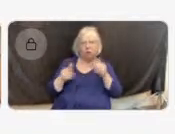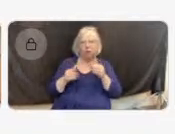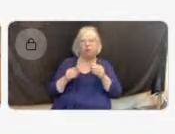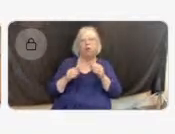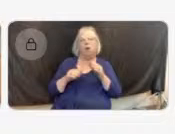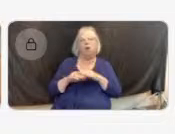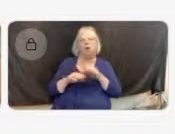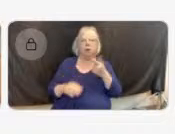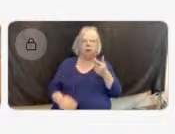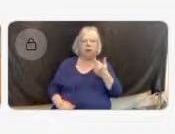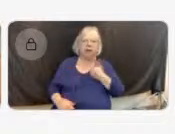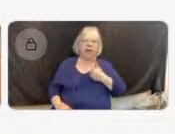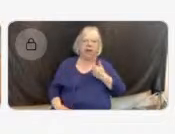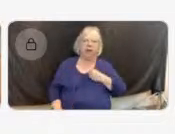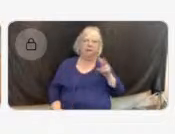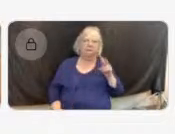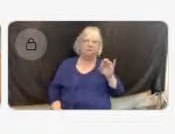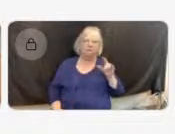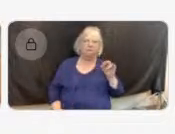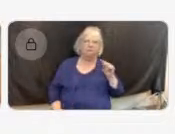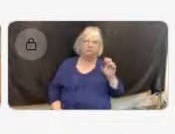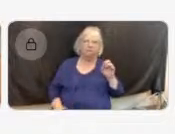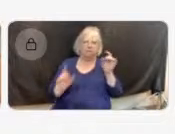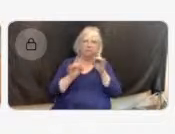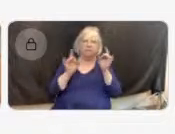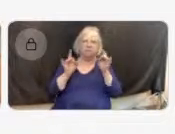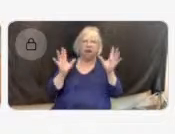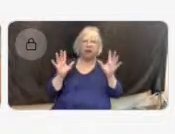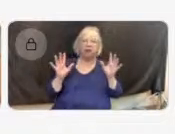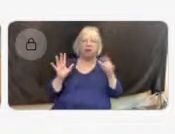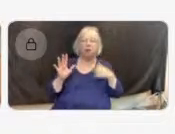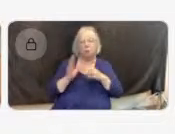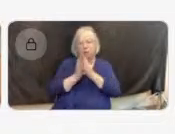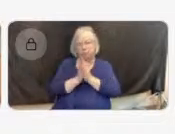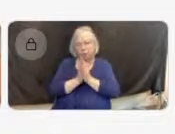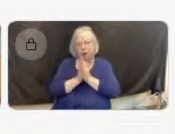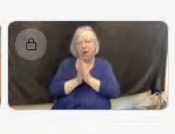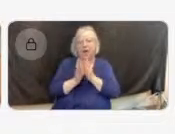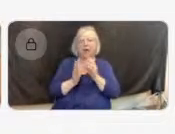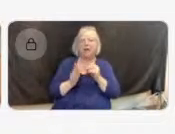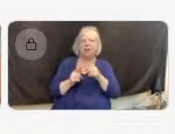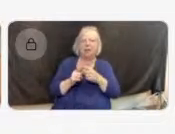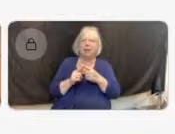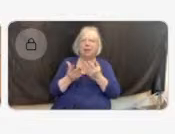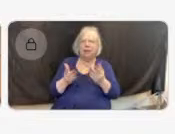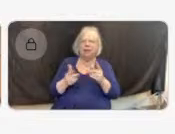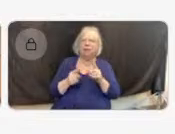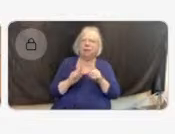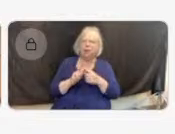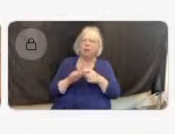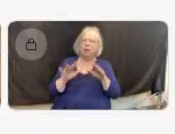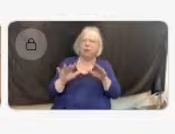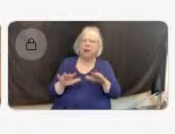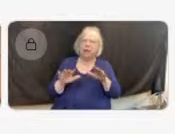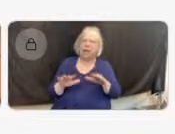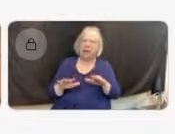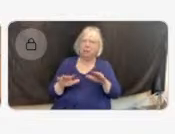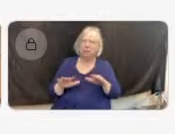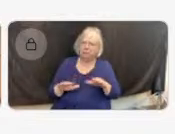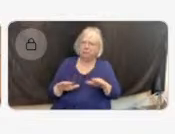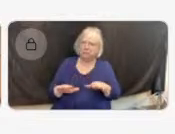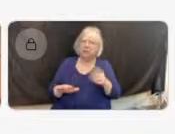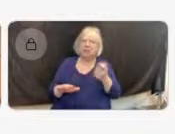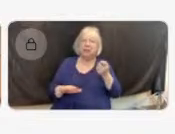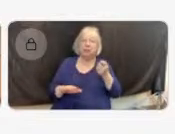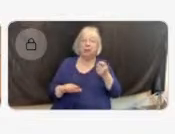spoke and we prayed over the joint session. And things began to settle down just a little bit. But when